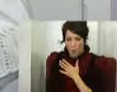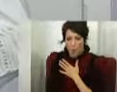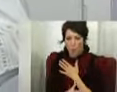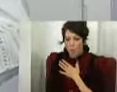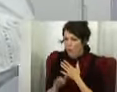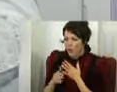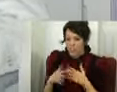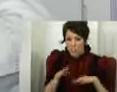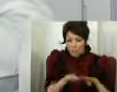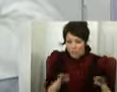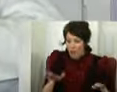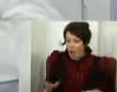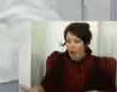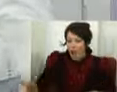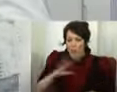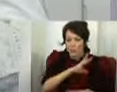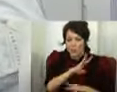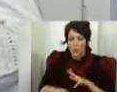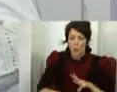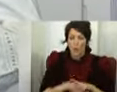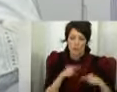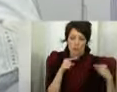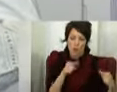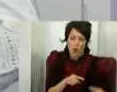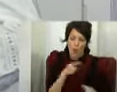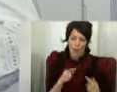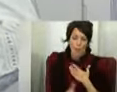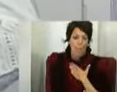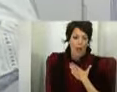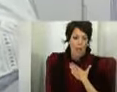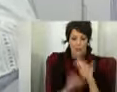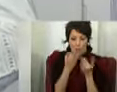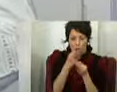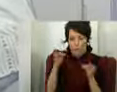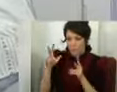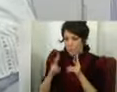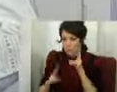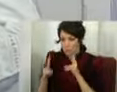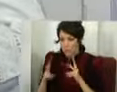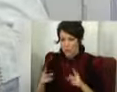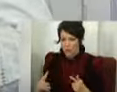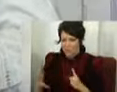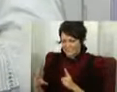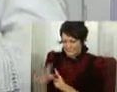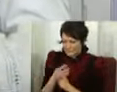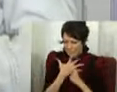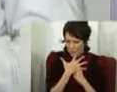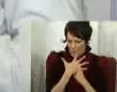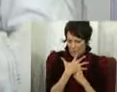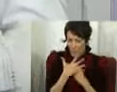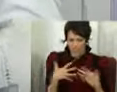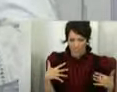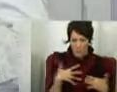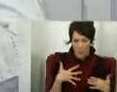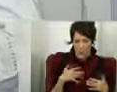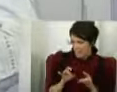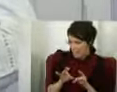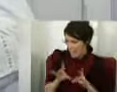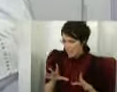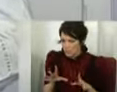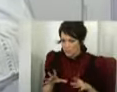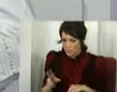throughout the world who live in poverty. Free those who are captive to fear and hatred.